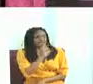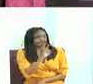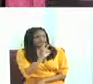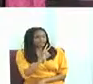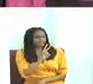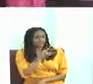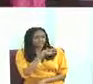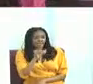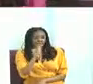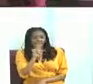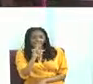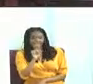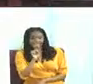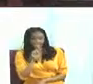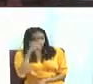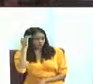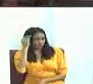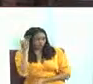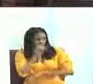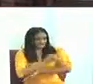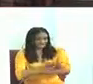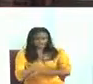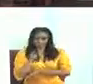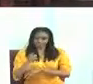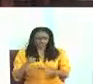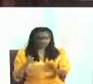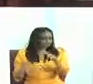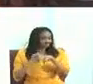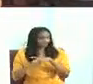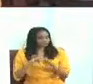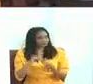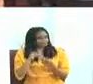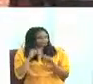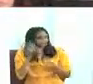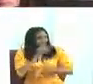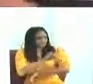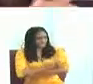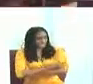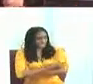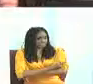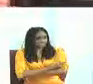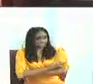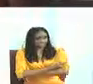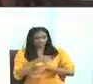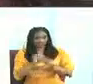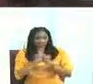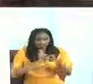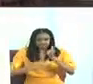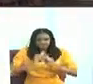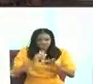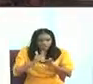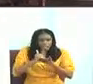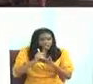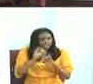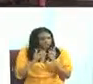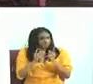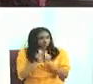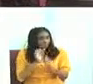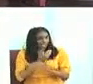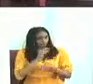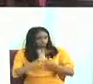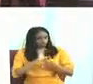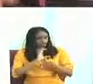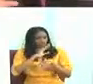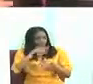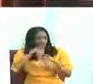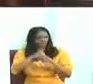Day. And she would come in on special days and do a drama and have people in our congregation participate and